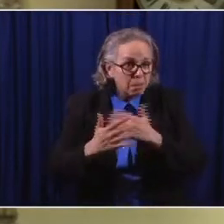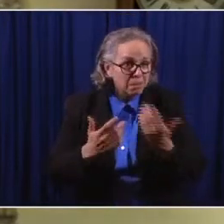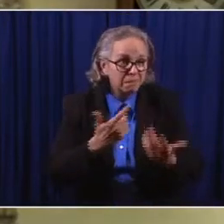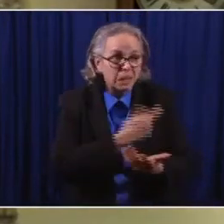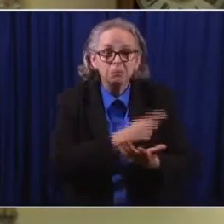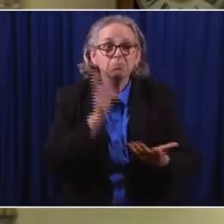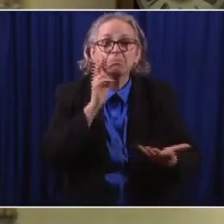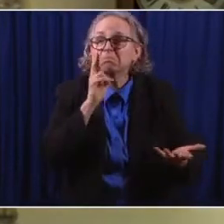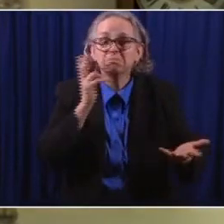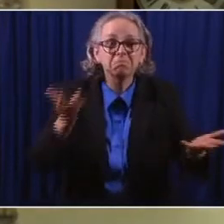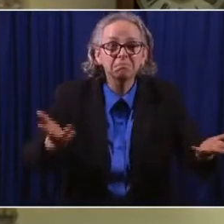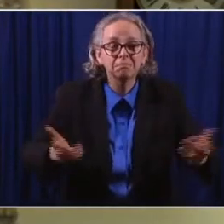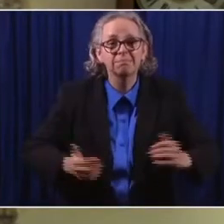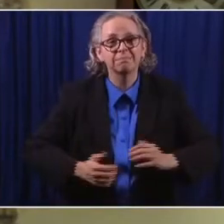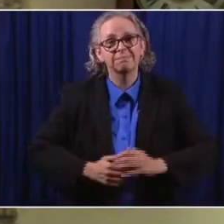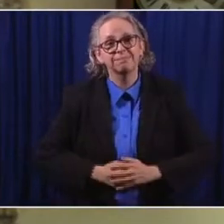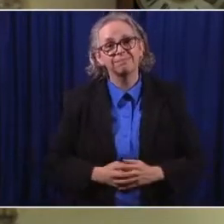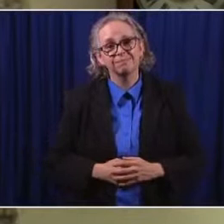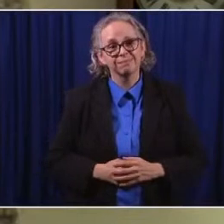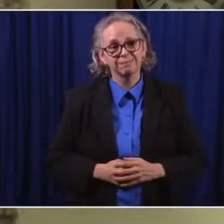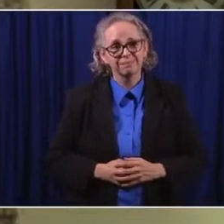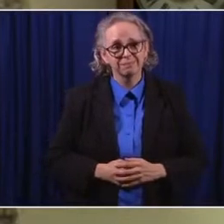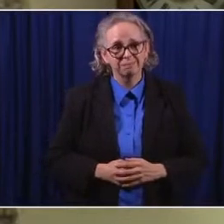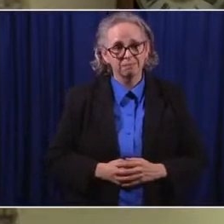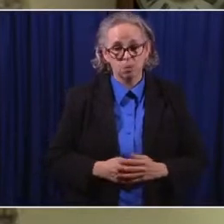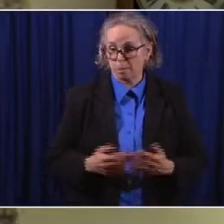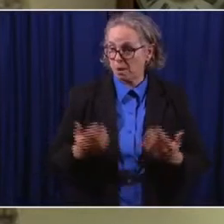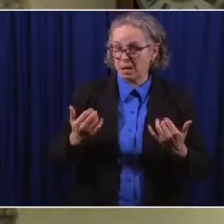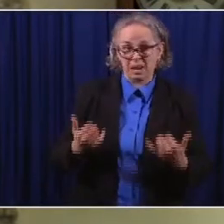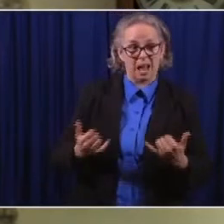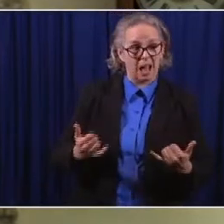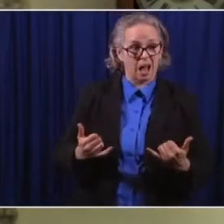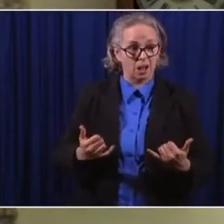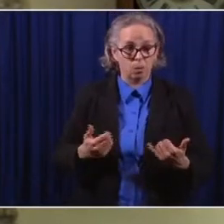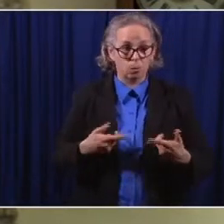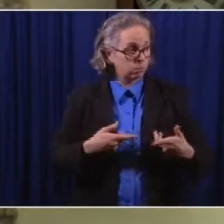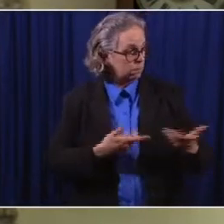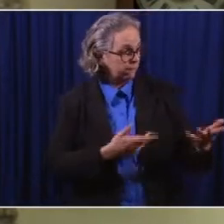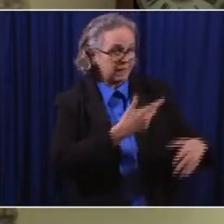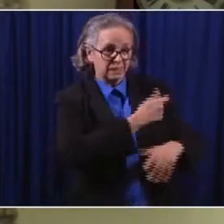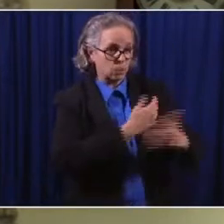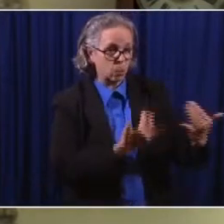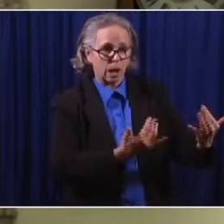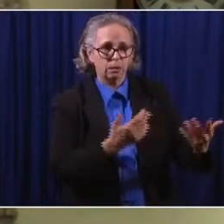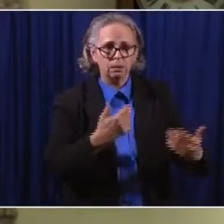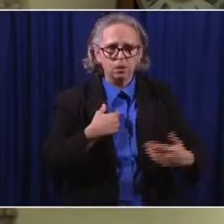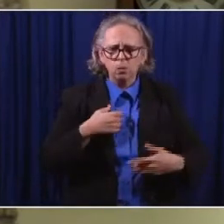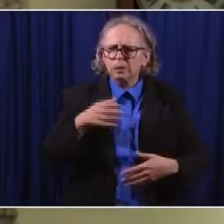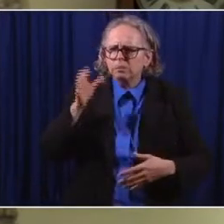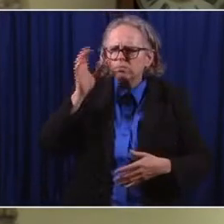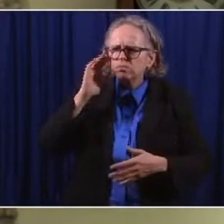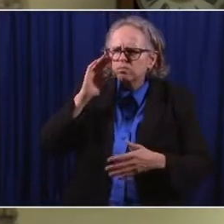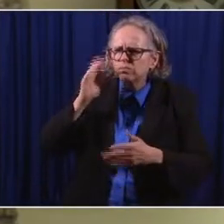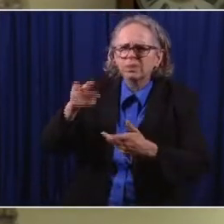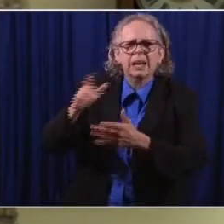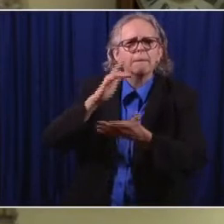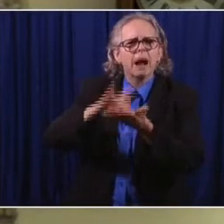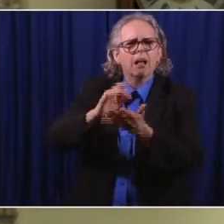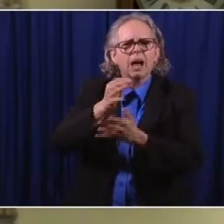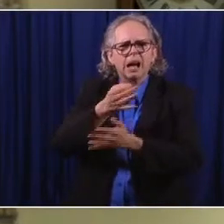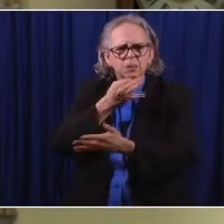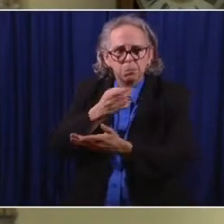we need to do, what Ohioans need to do, is to listen to medical experts when this vaccine comes